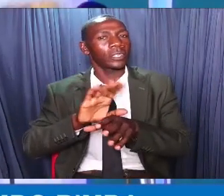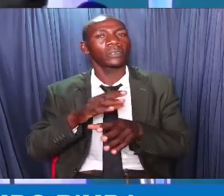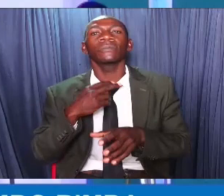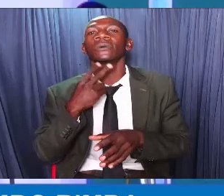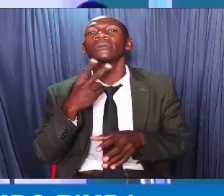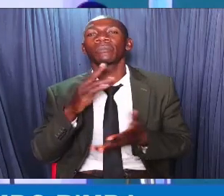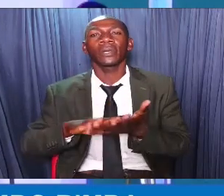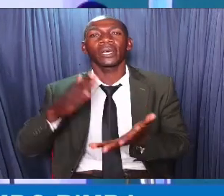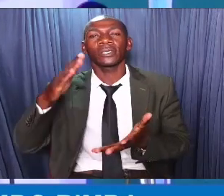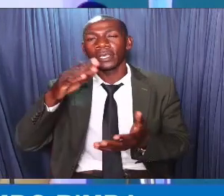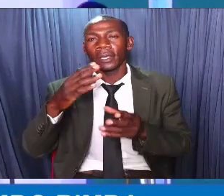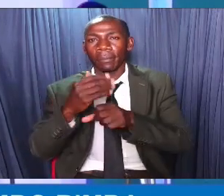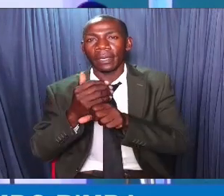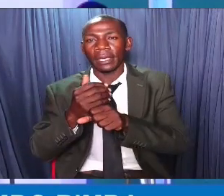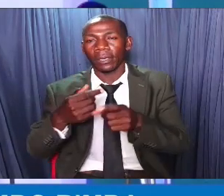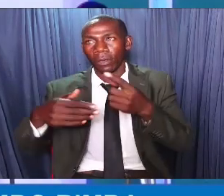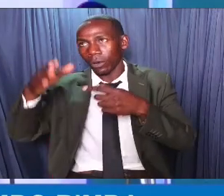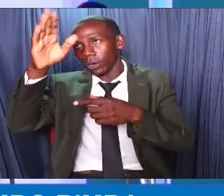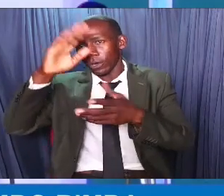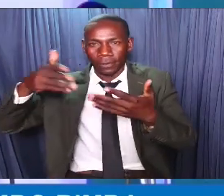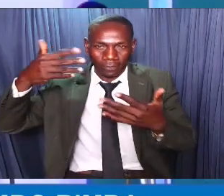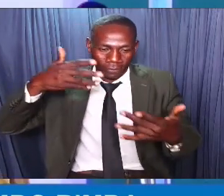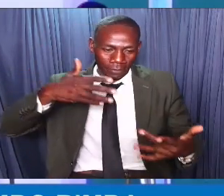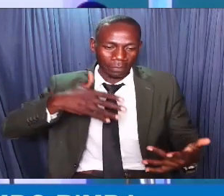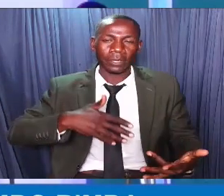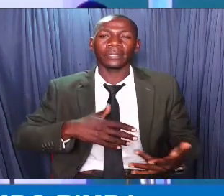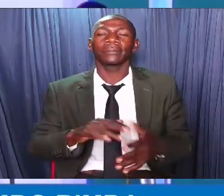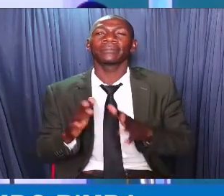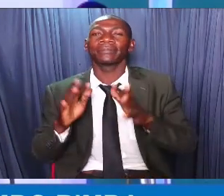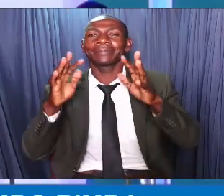of praise. Inamfanya Mungu ashuke karibu. Make God to come down.